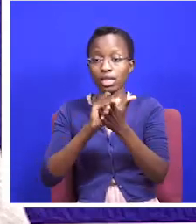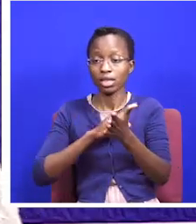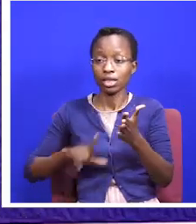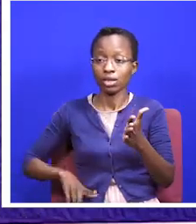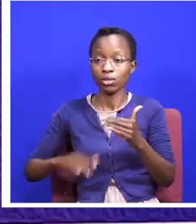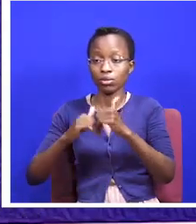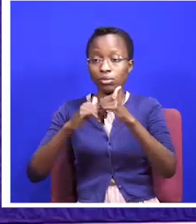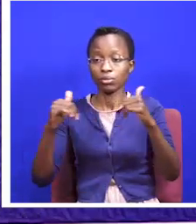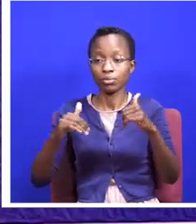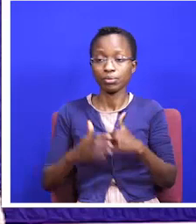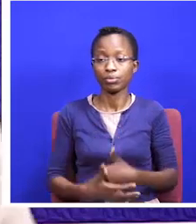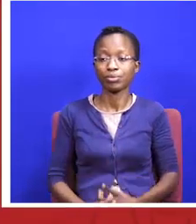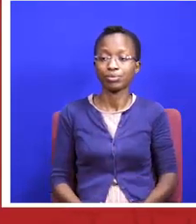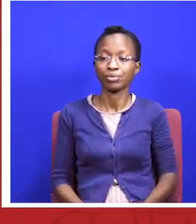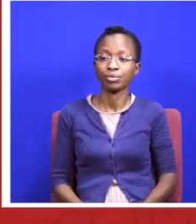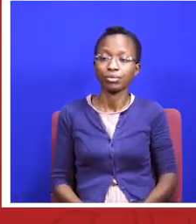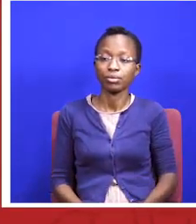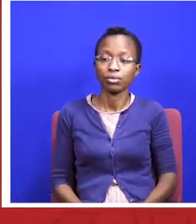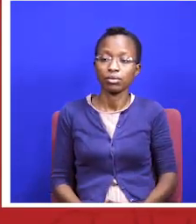that God parted.